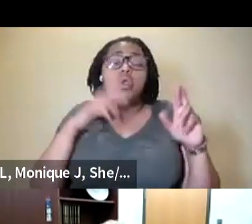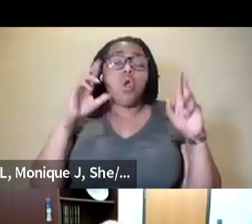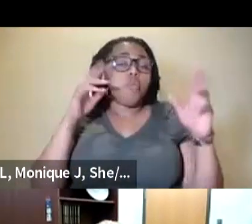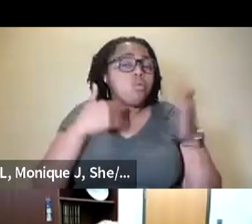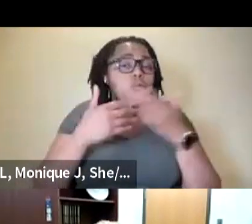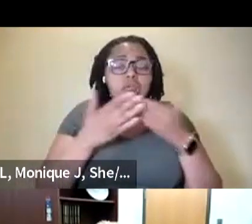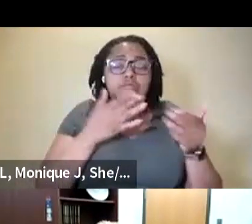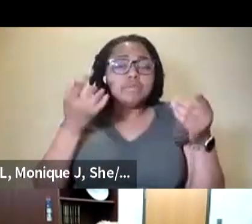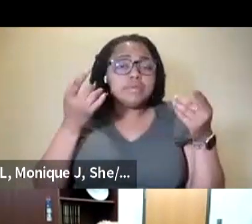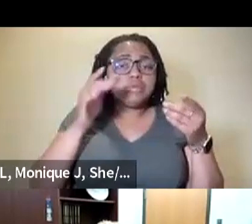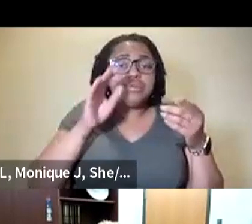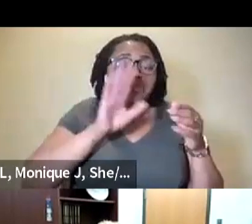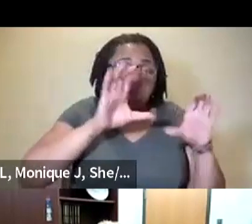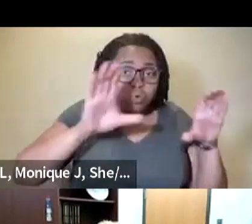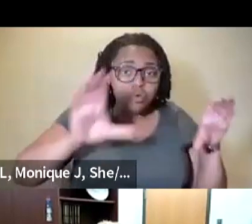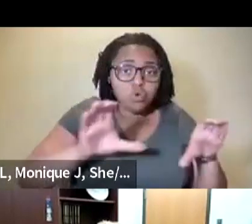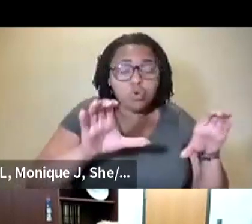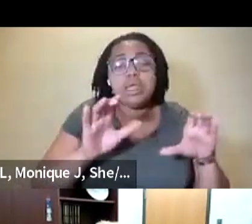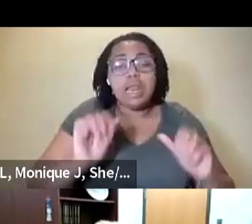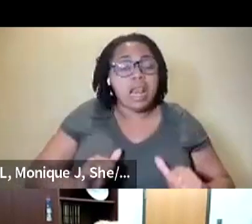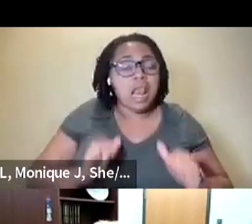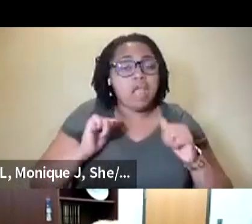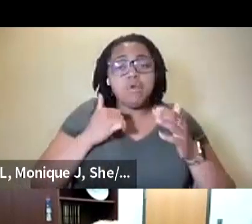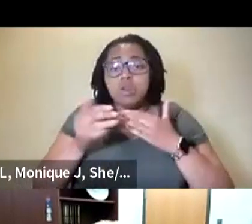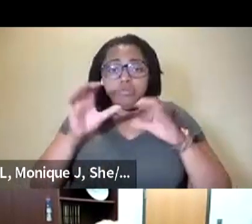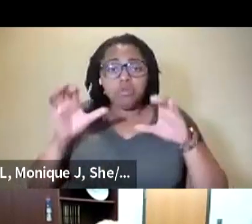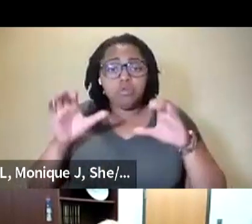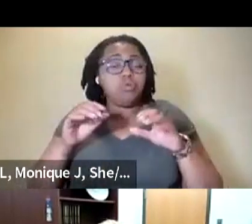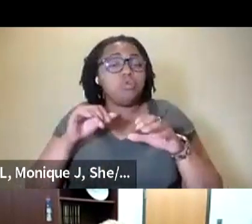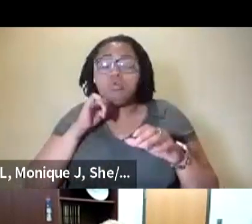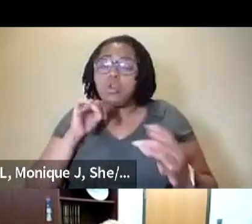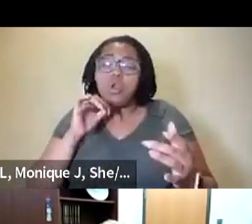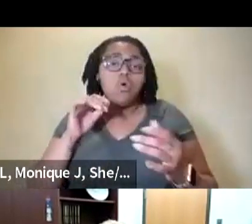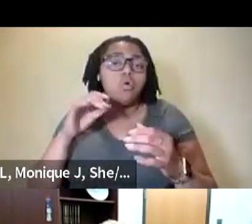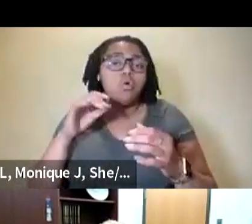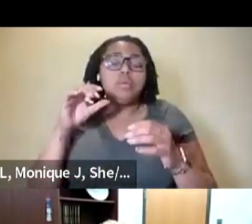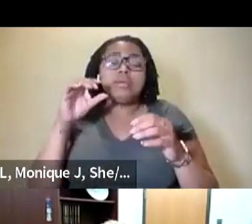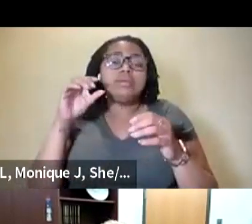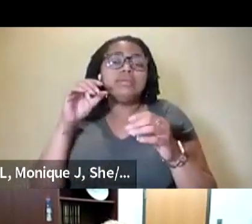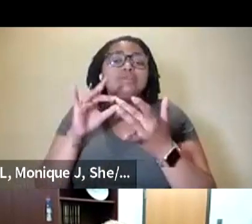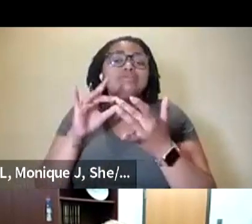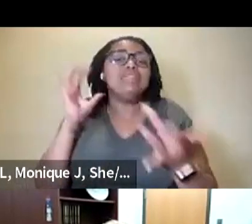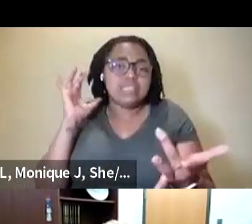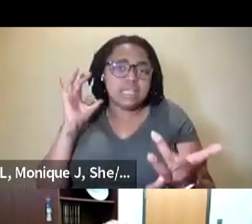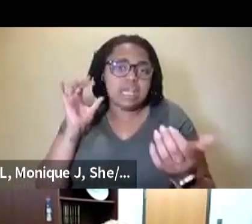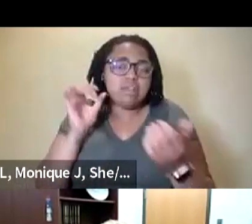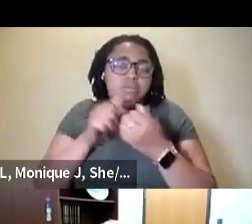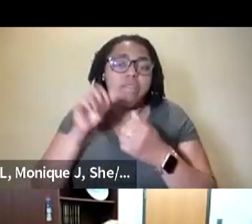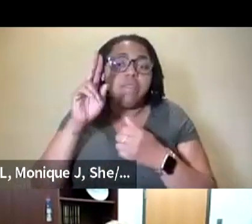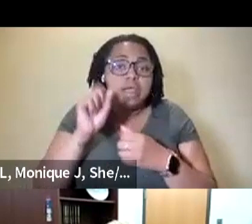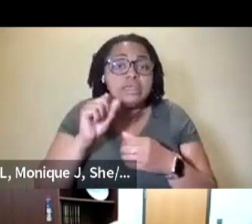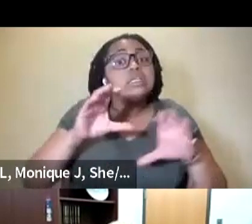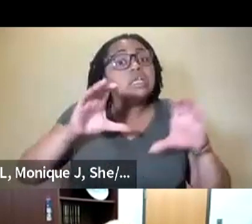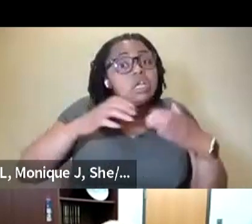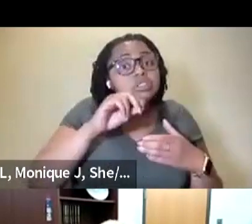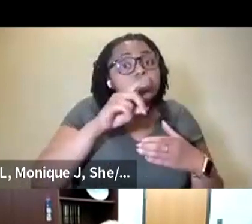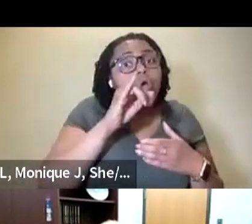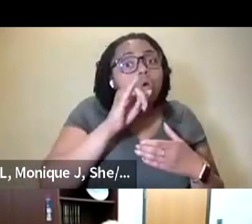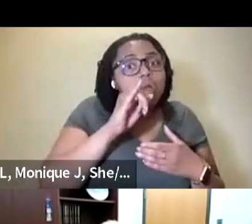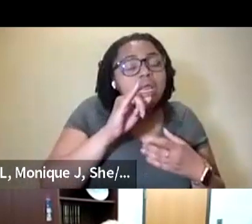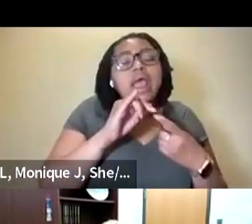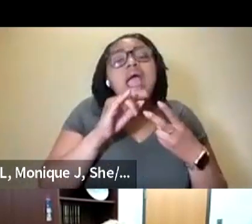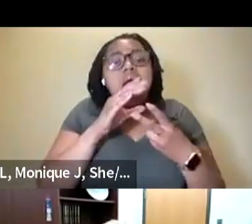you're doing, you do not lose touch with us as a Codi body, and also with Stephanie and I in Disability